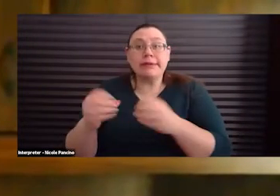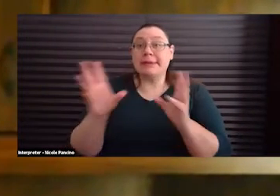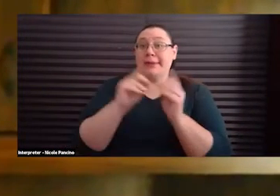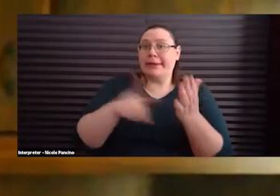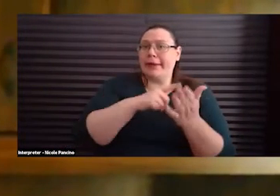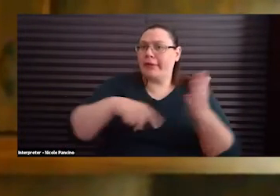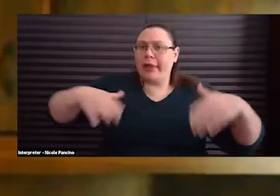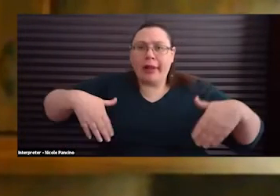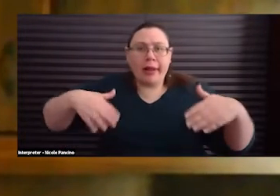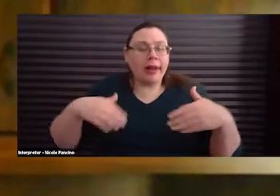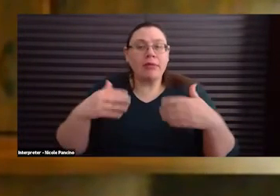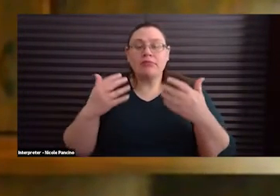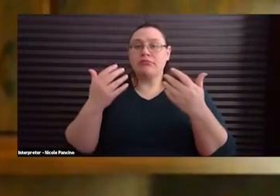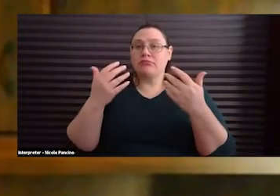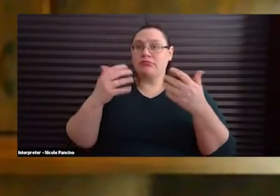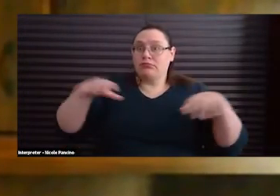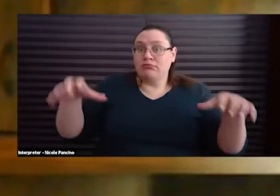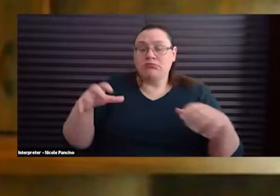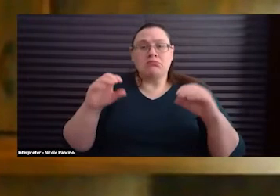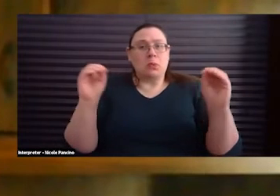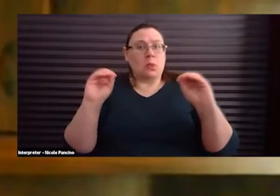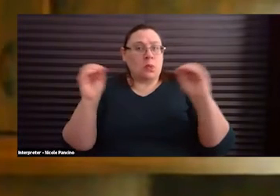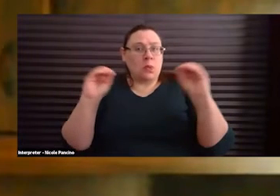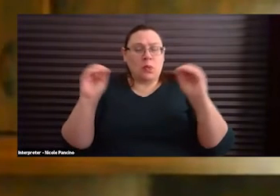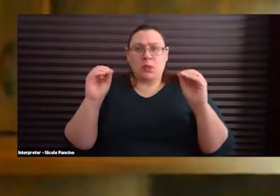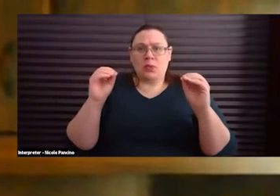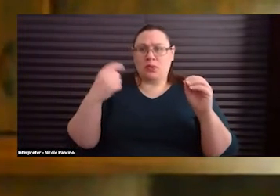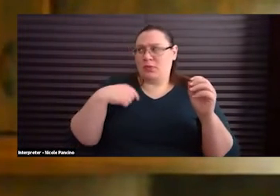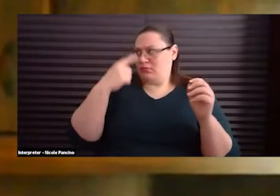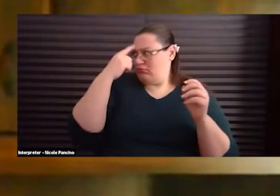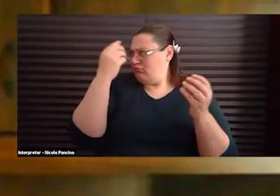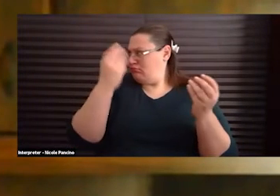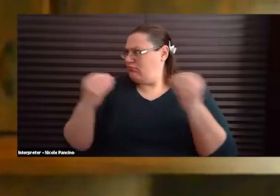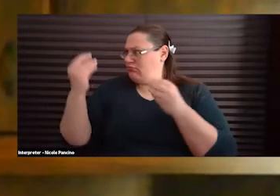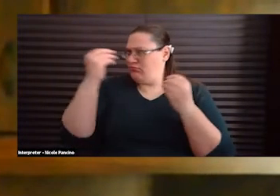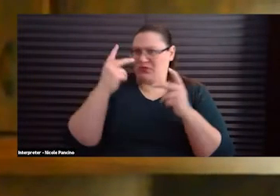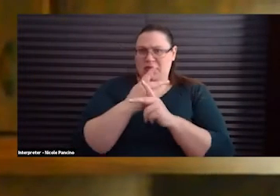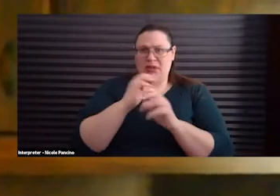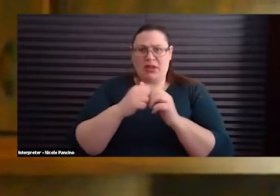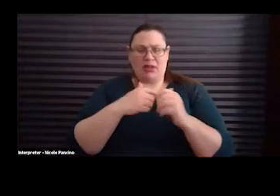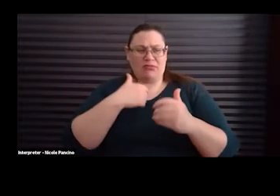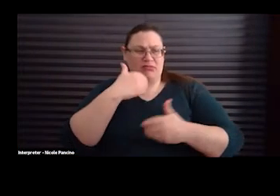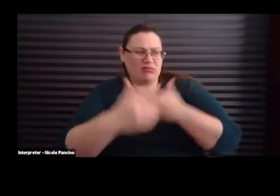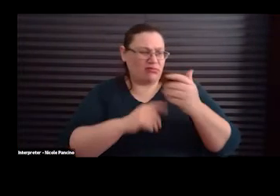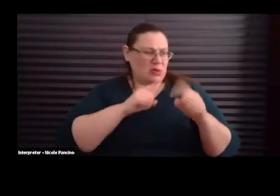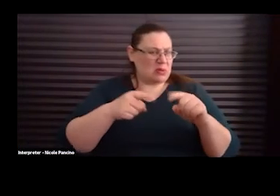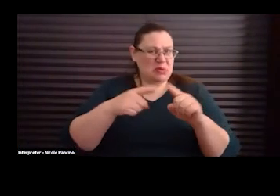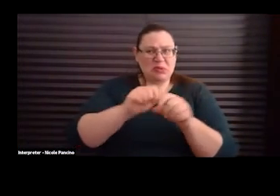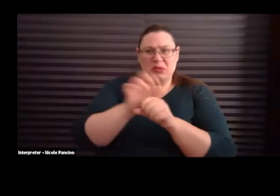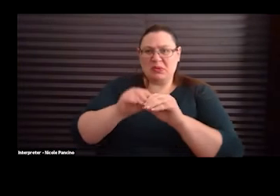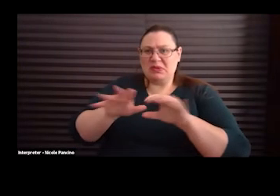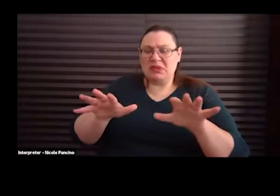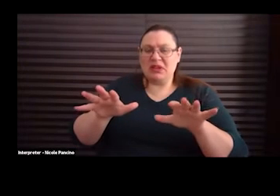We hadn't taken any action. We were just trying to figure out how we were going to respond to this. And I had not used or